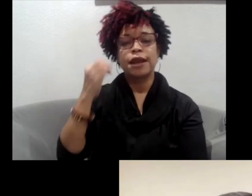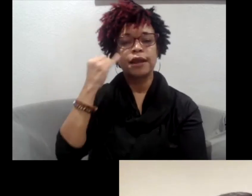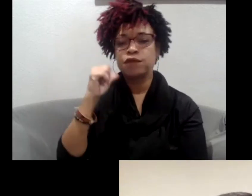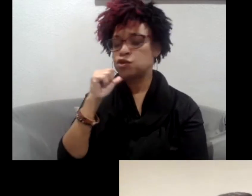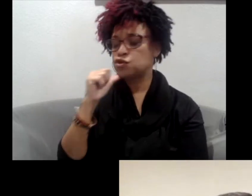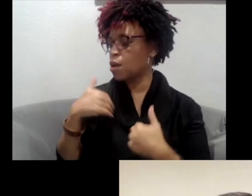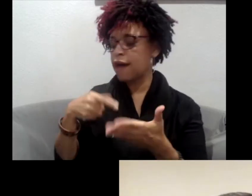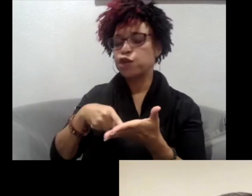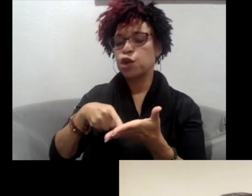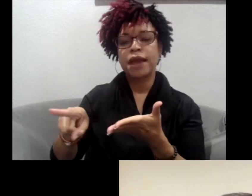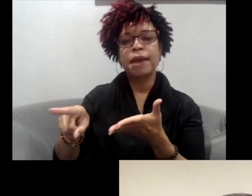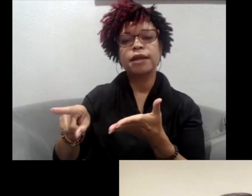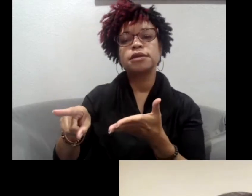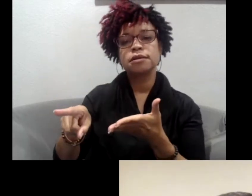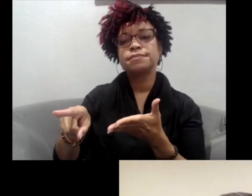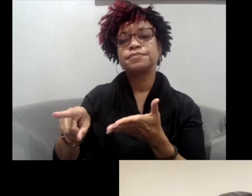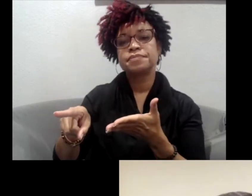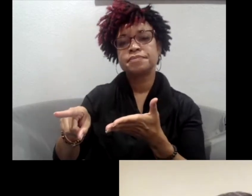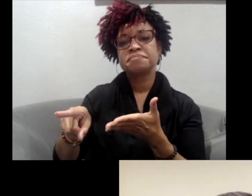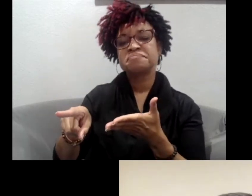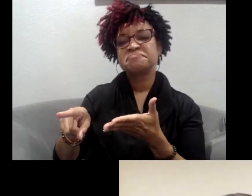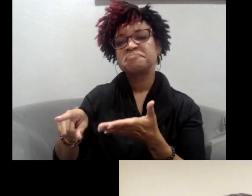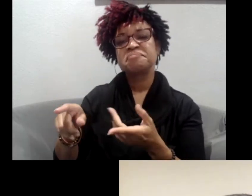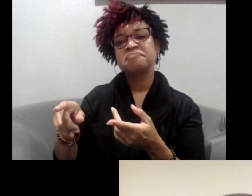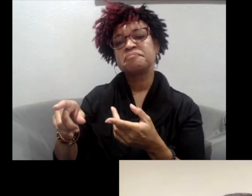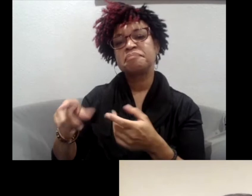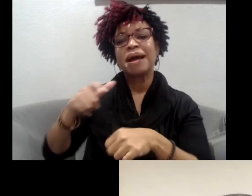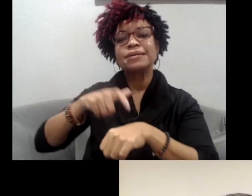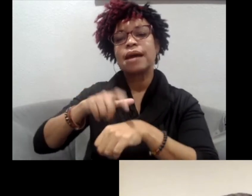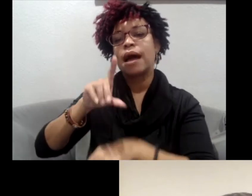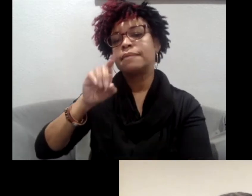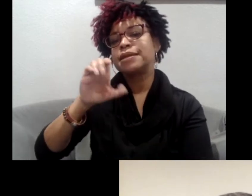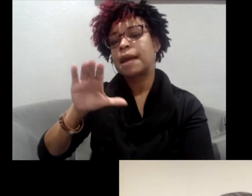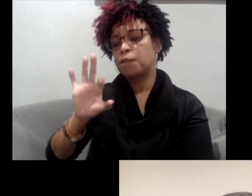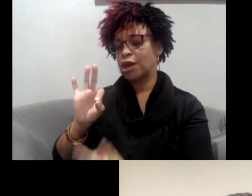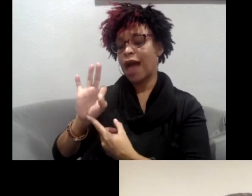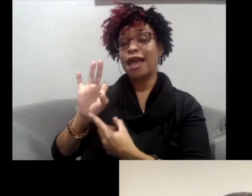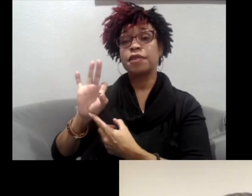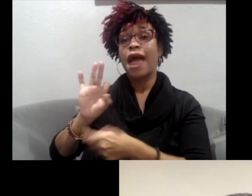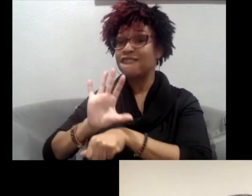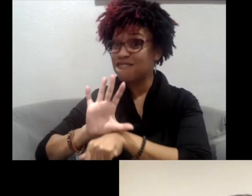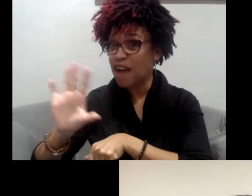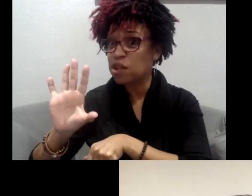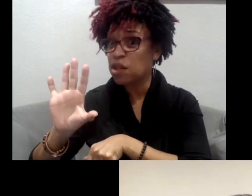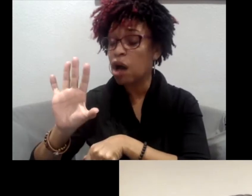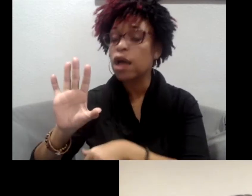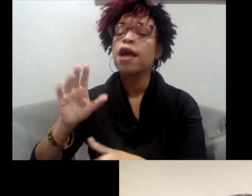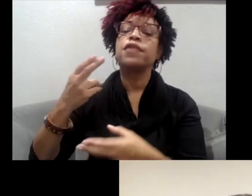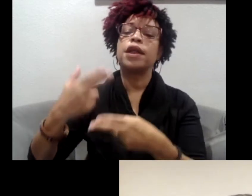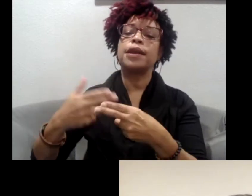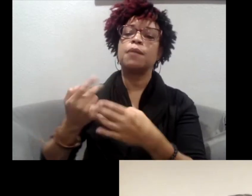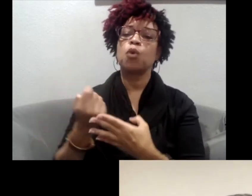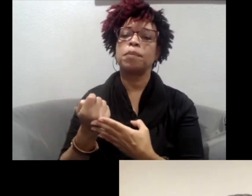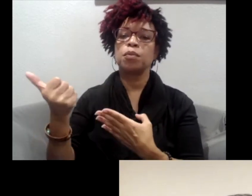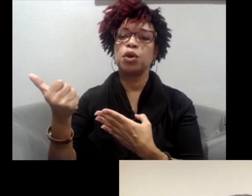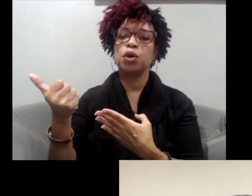handled by December 9th at 5 o'clock, your name will be removed if you